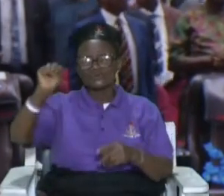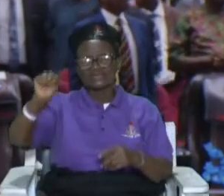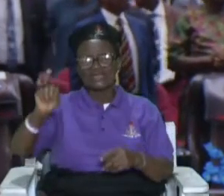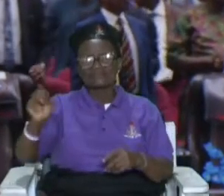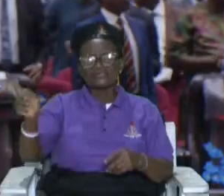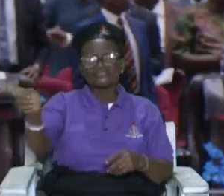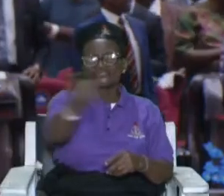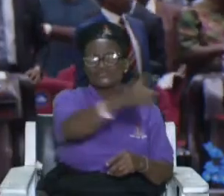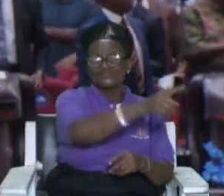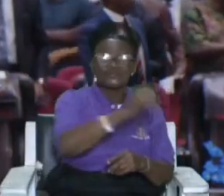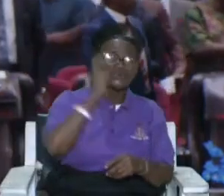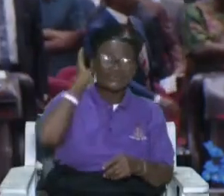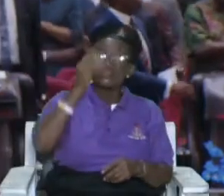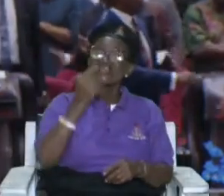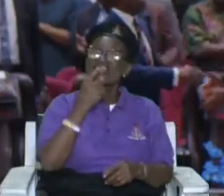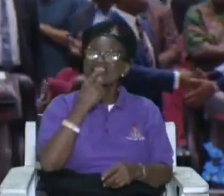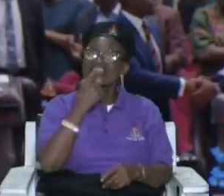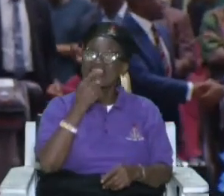tonight.